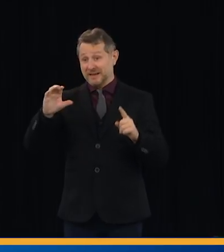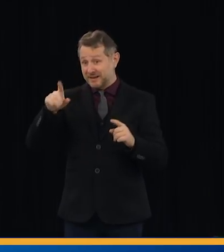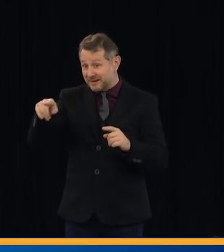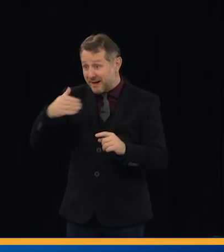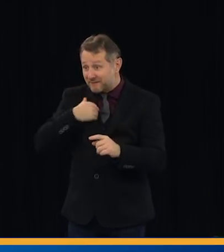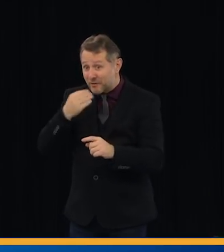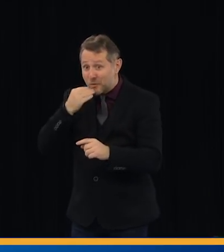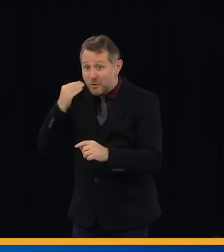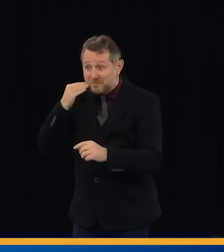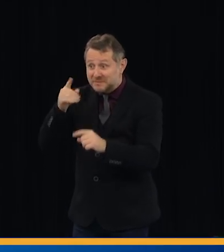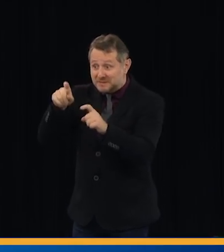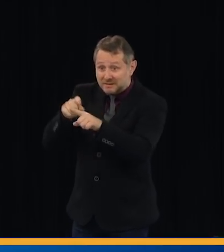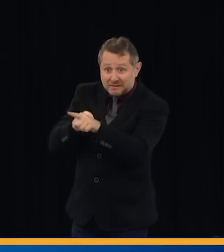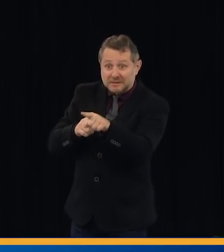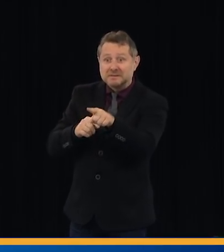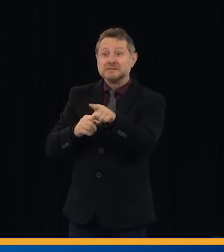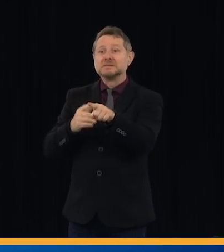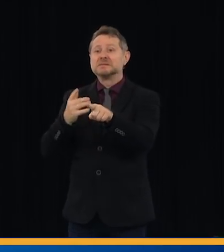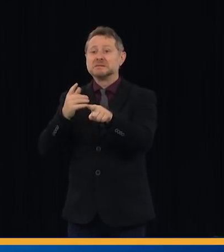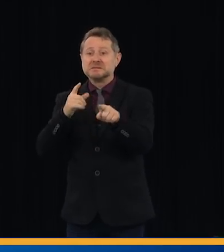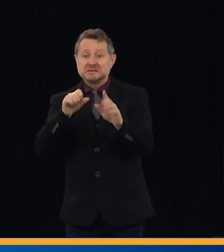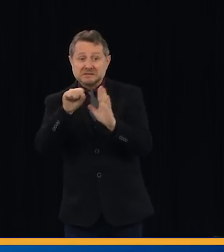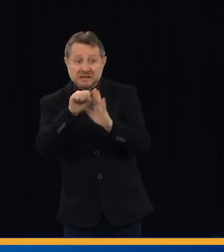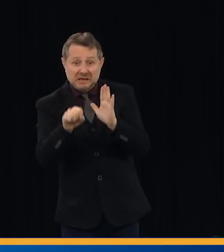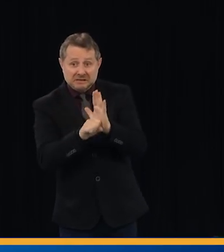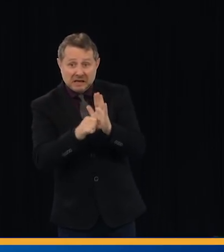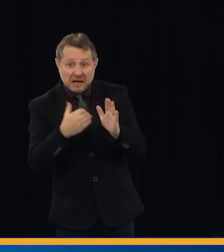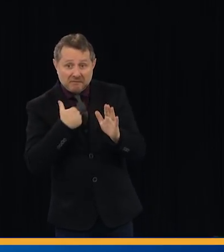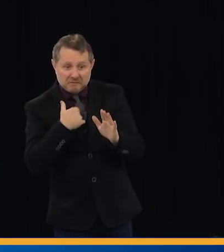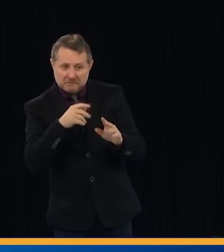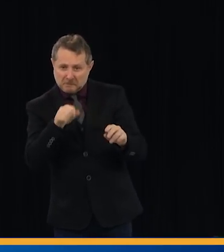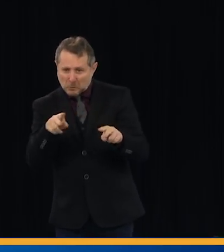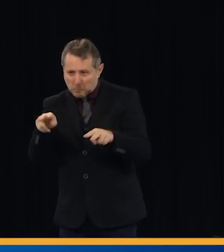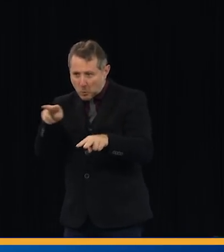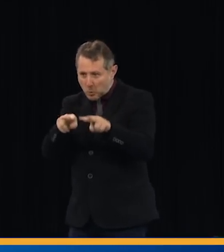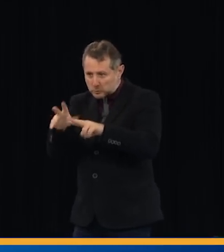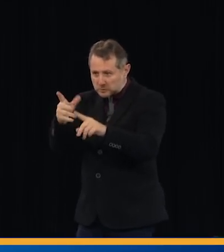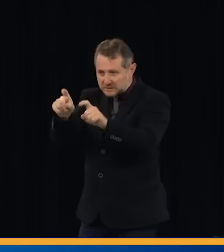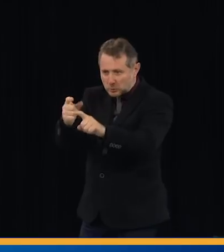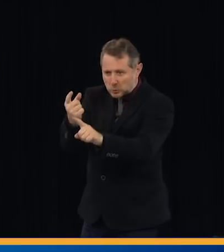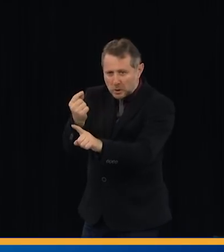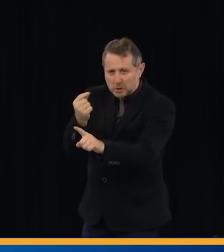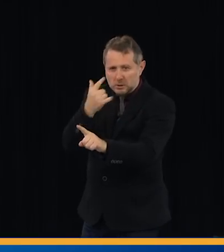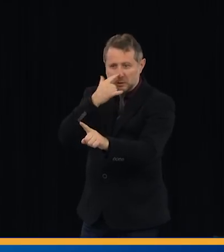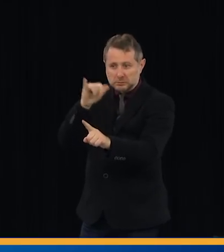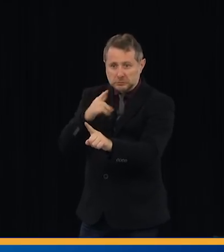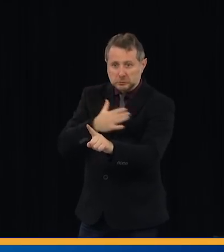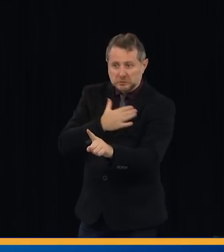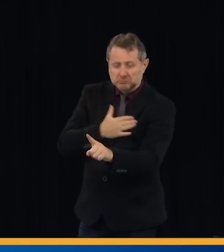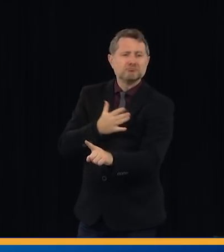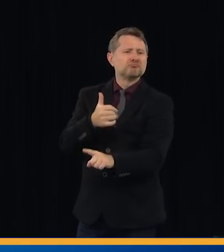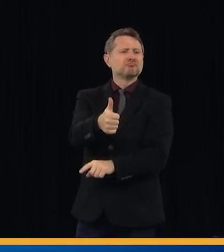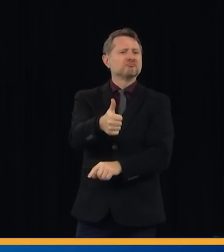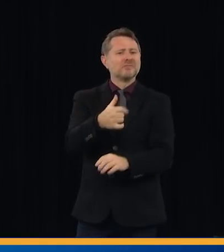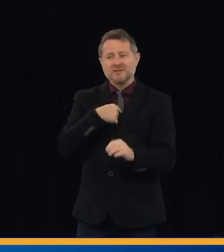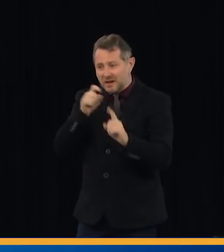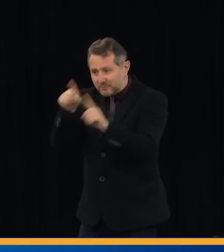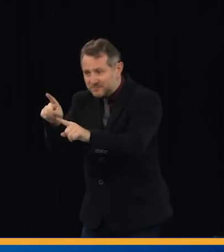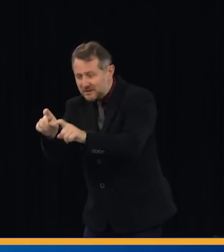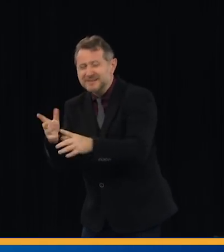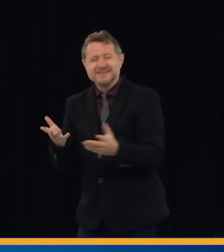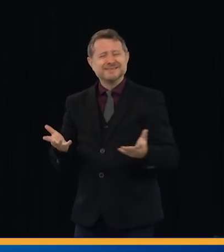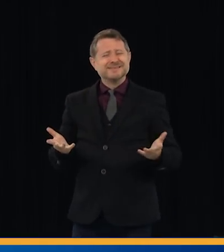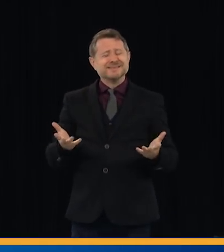take responsibility for monitoring the results of the test, God bless you. Because you can't have a situation where you